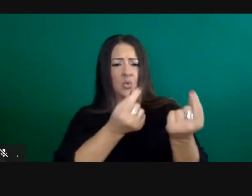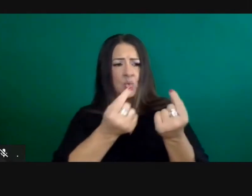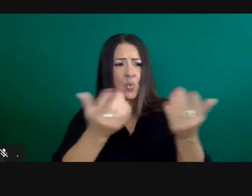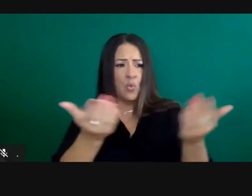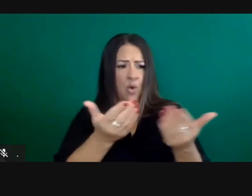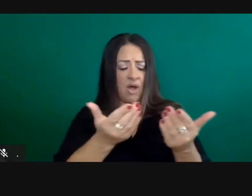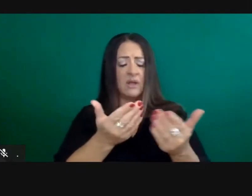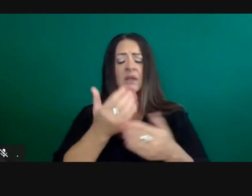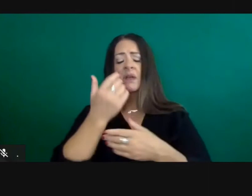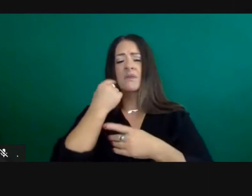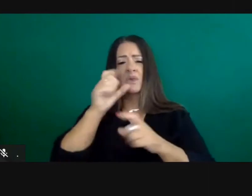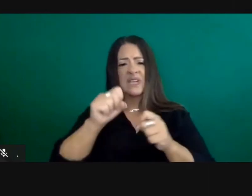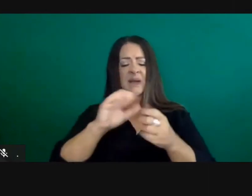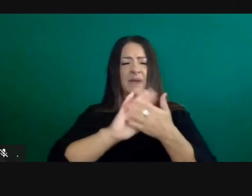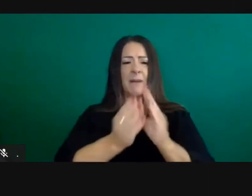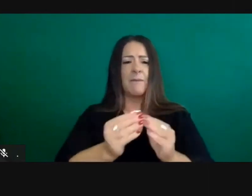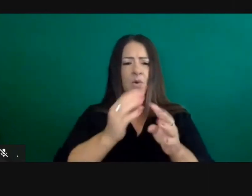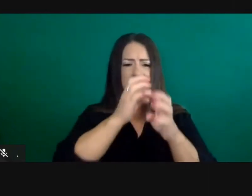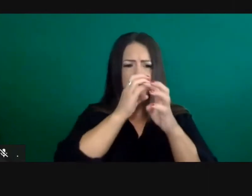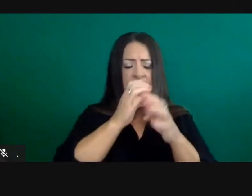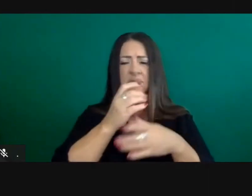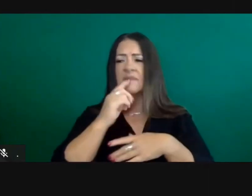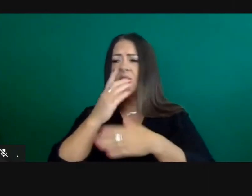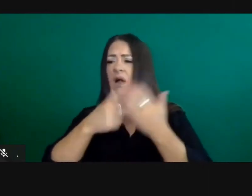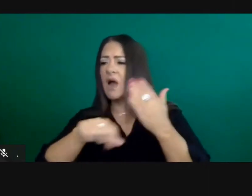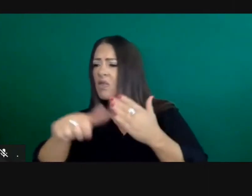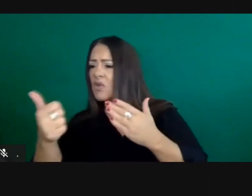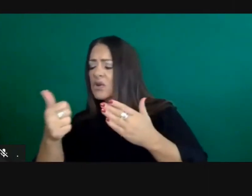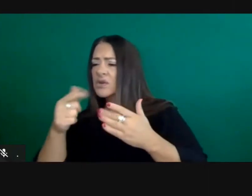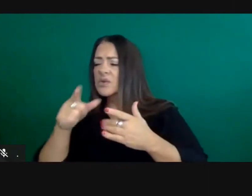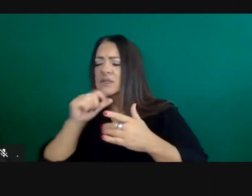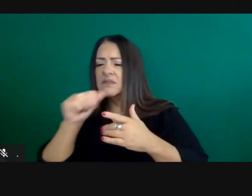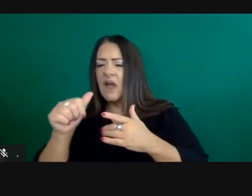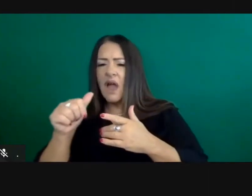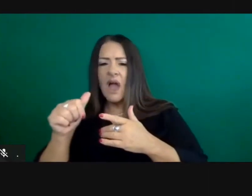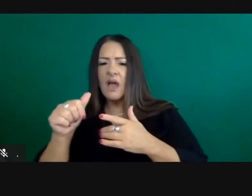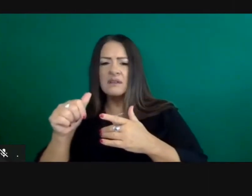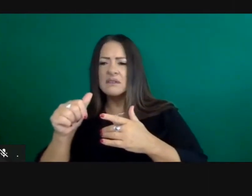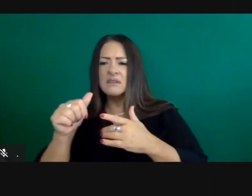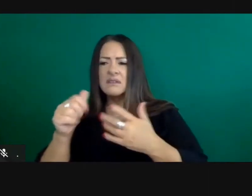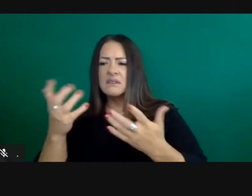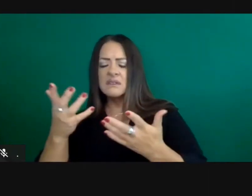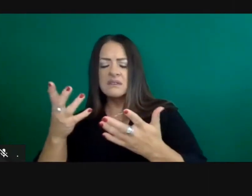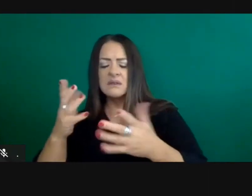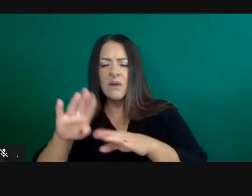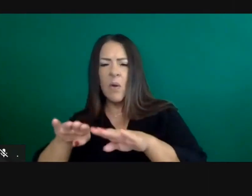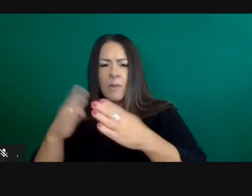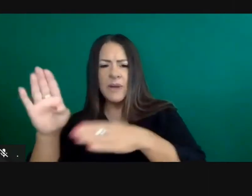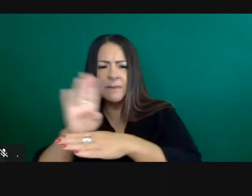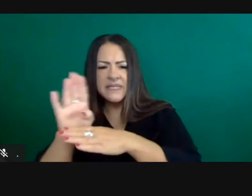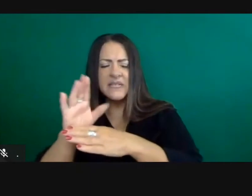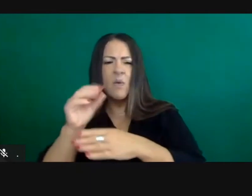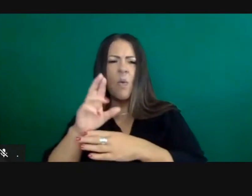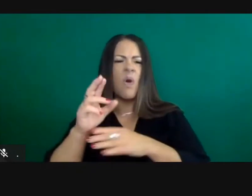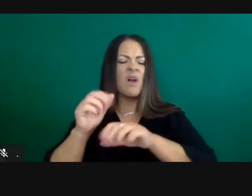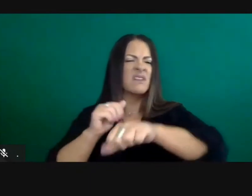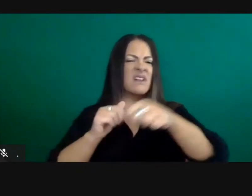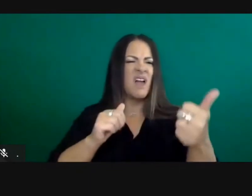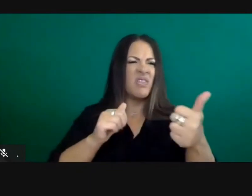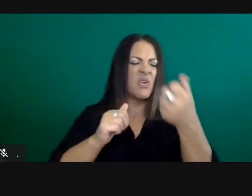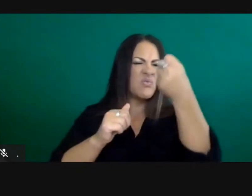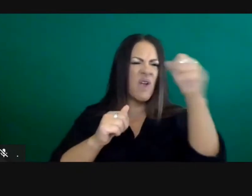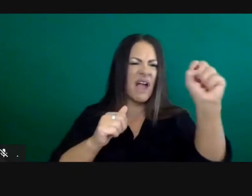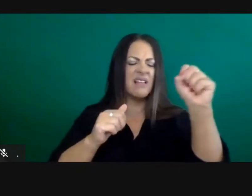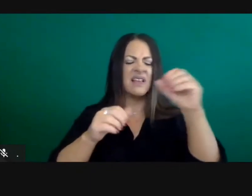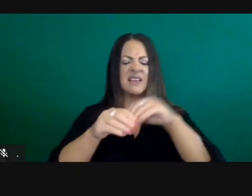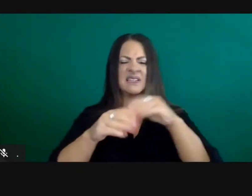threats to more quickly reopen than state guidelines allow? There was some kind of a rally in front of the Fresno City Hall yesterday where business owners